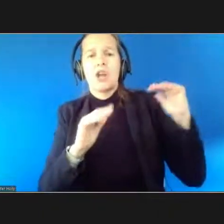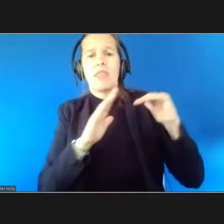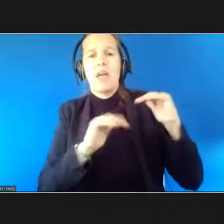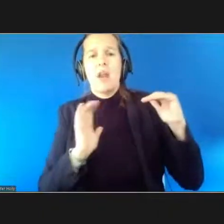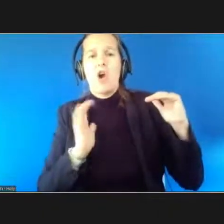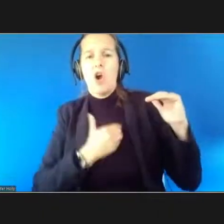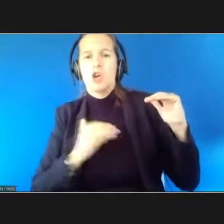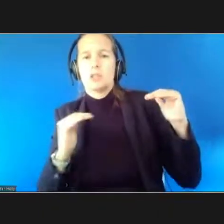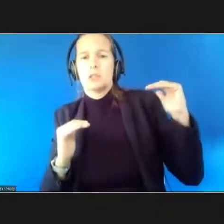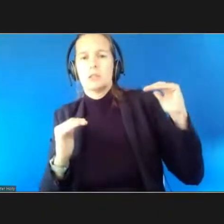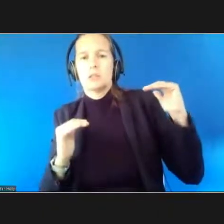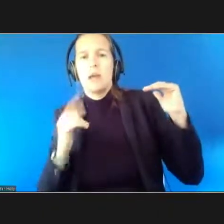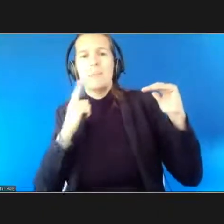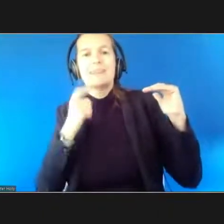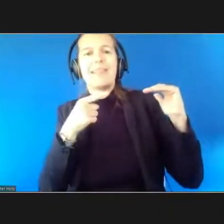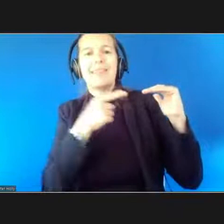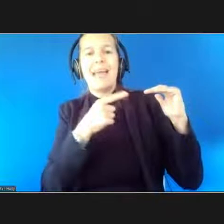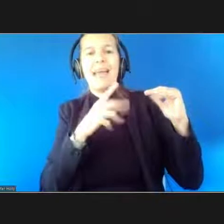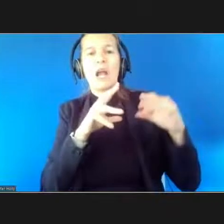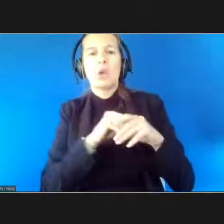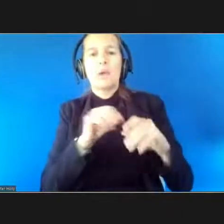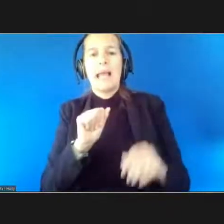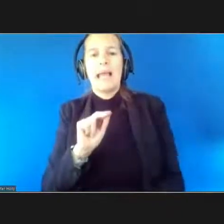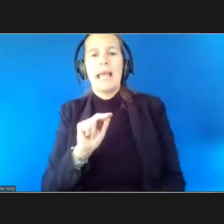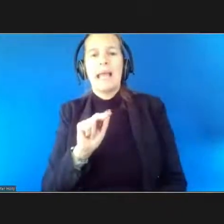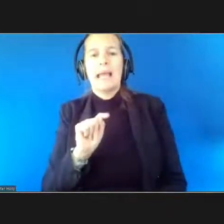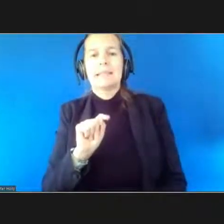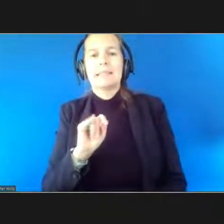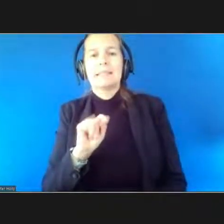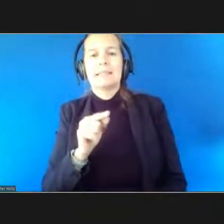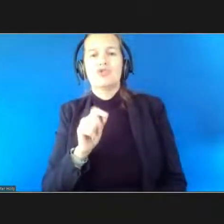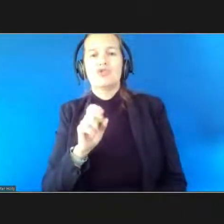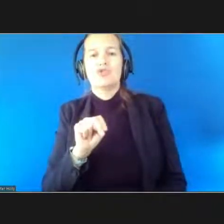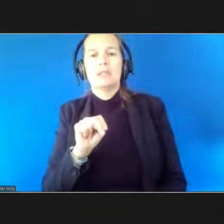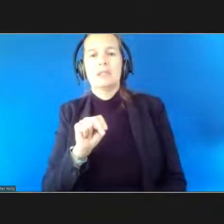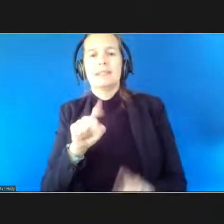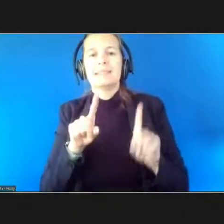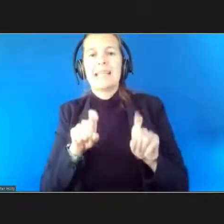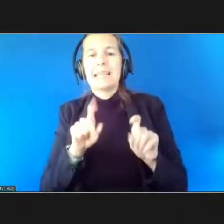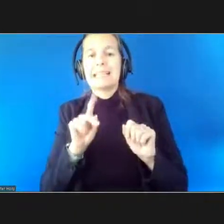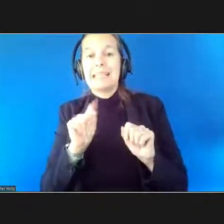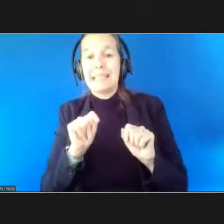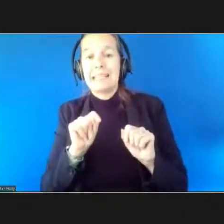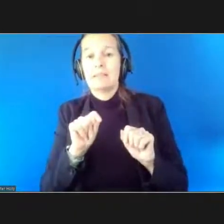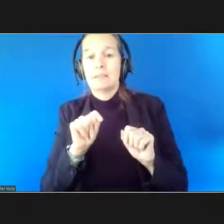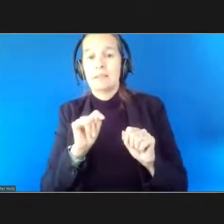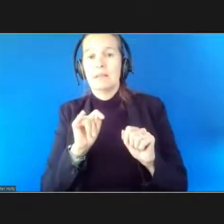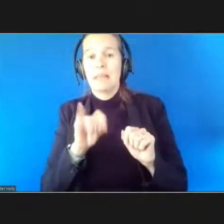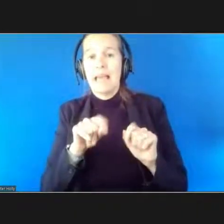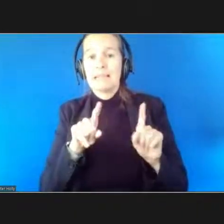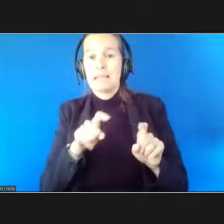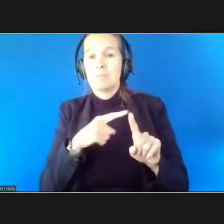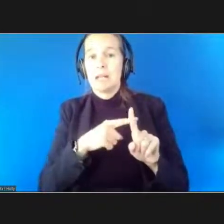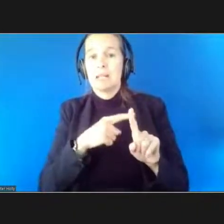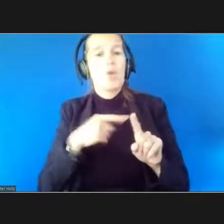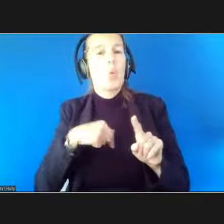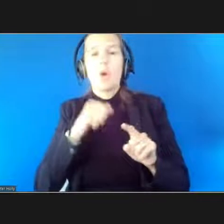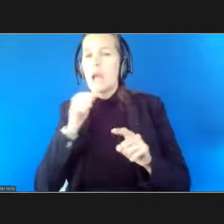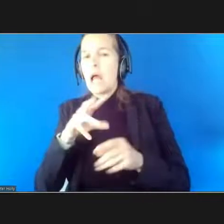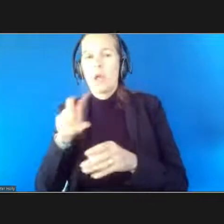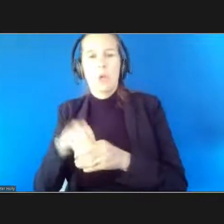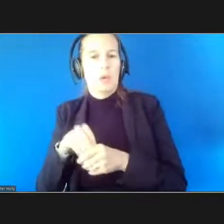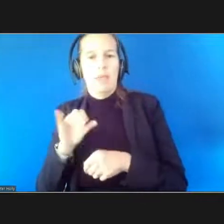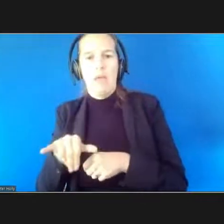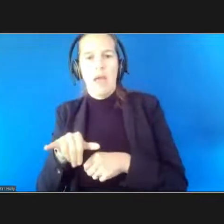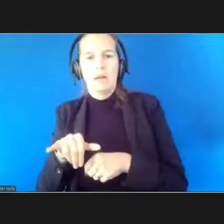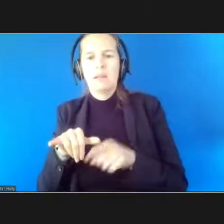including the antigen test kits that are positive, and we are not including that in our count. Correct.